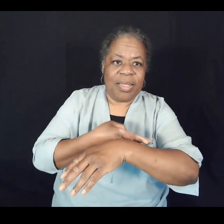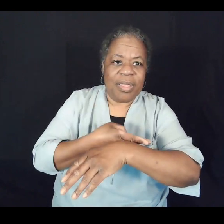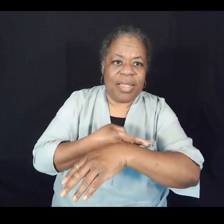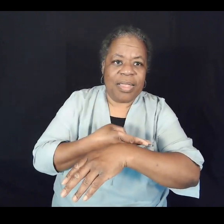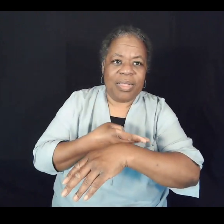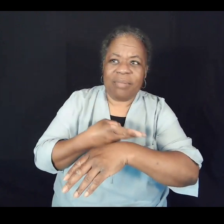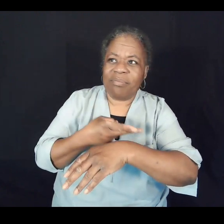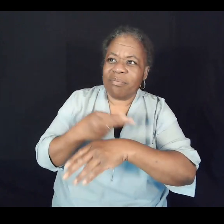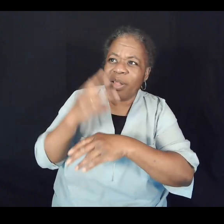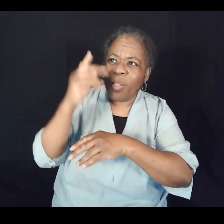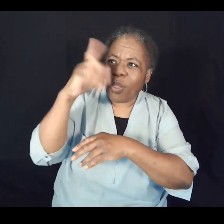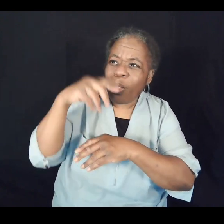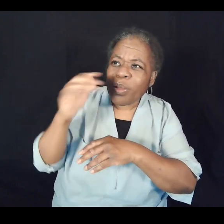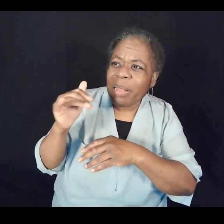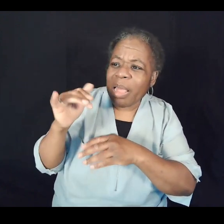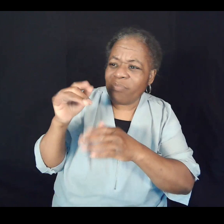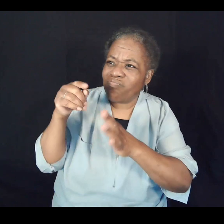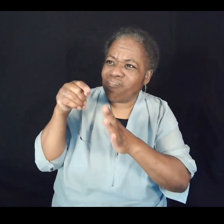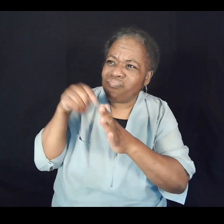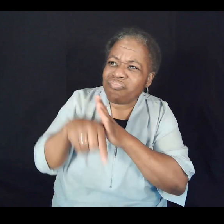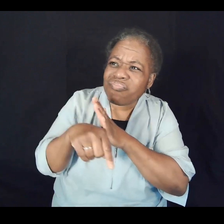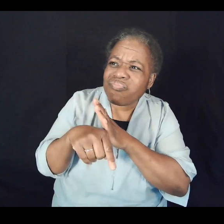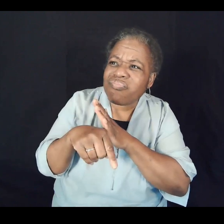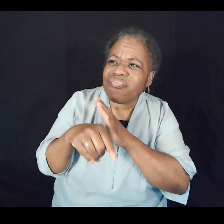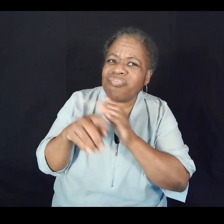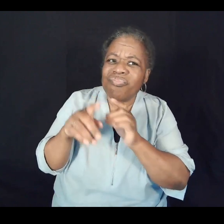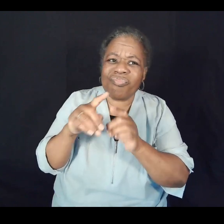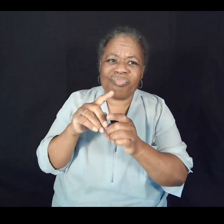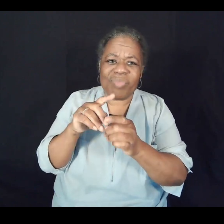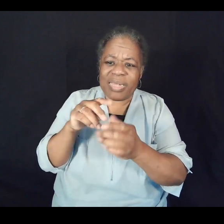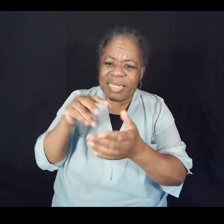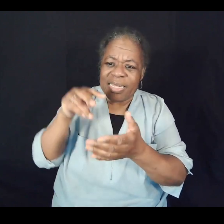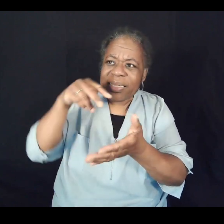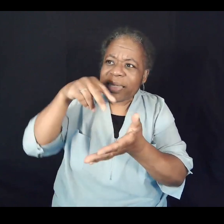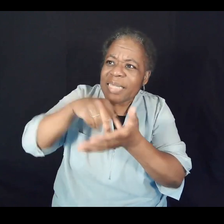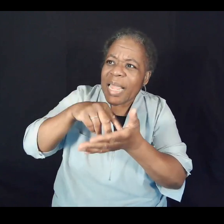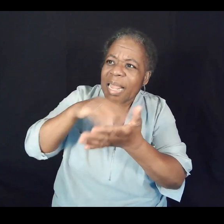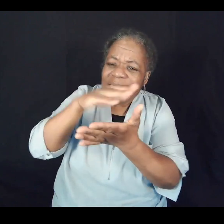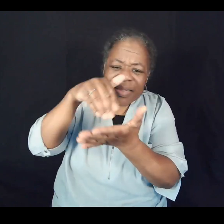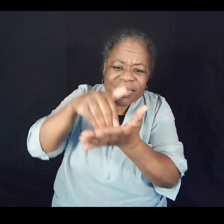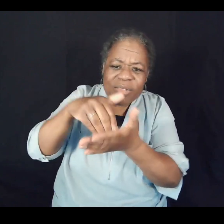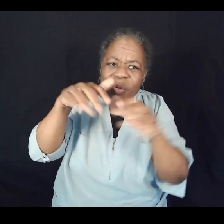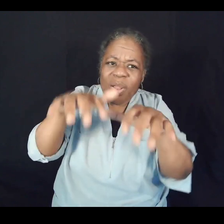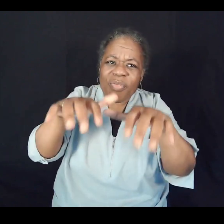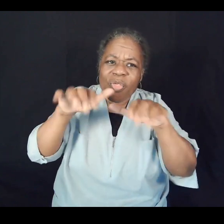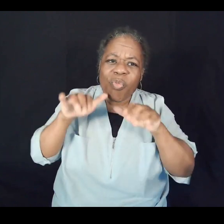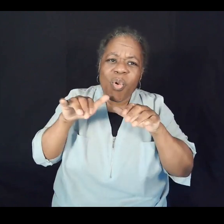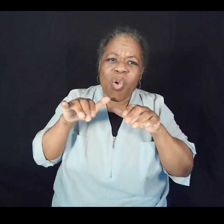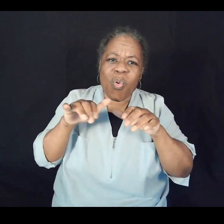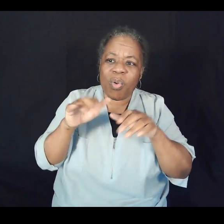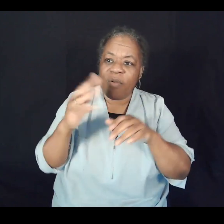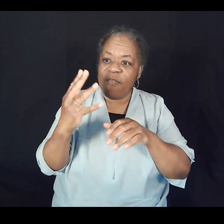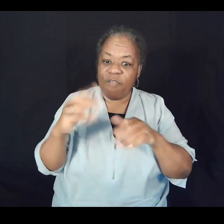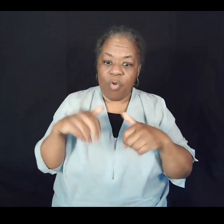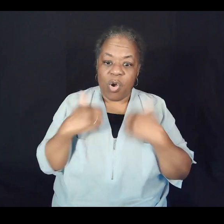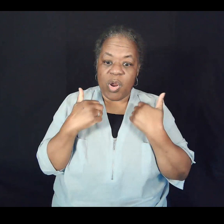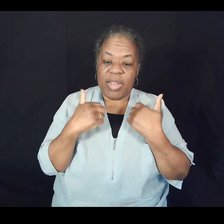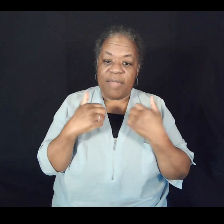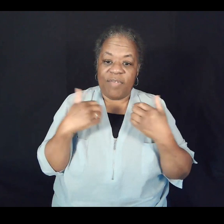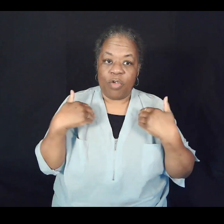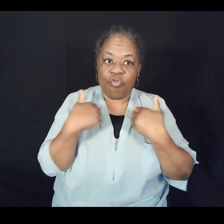looking as if it had been slain, standing at the center of the throne, encircled by the four living creatures and the